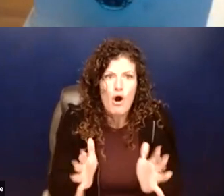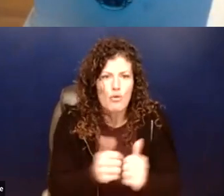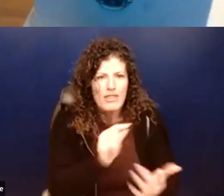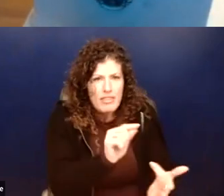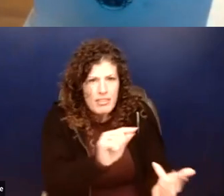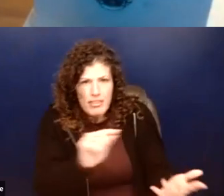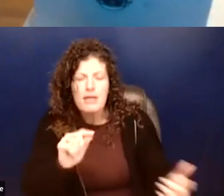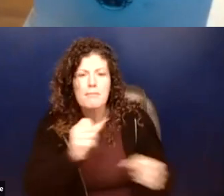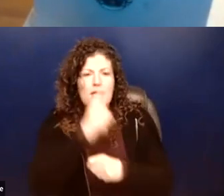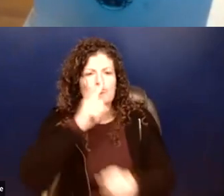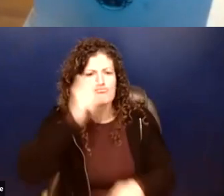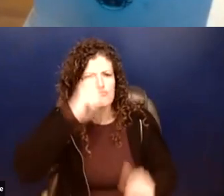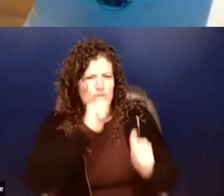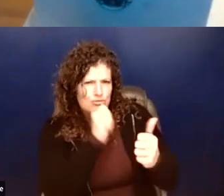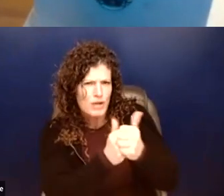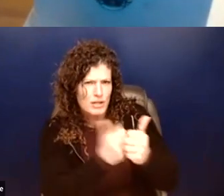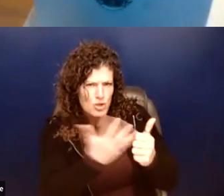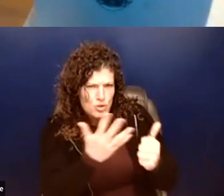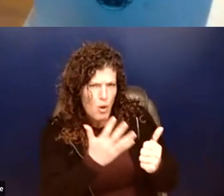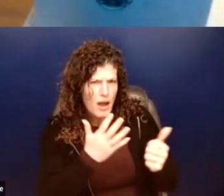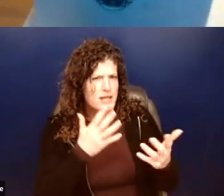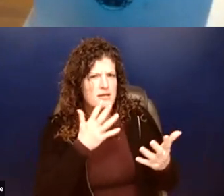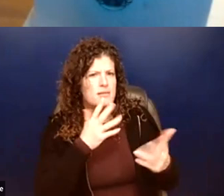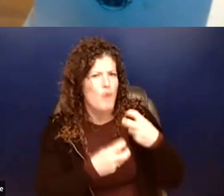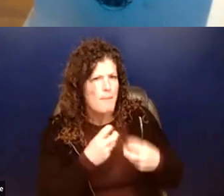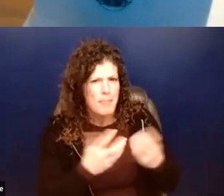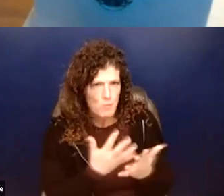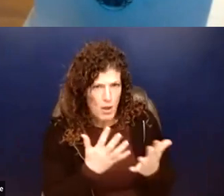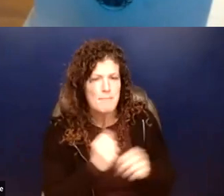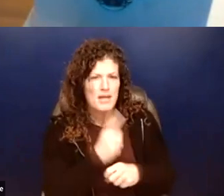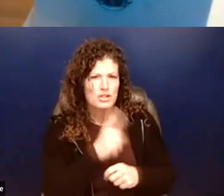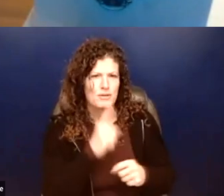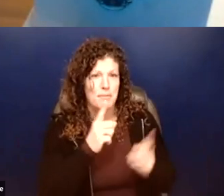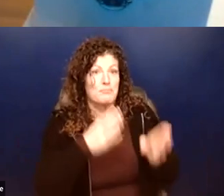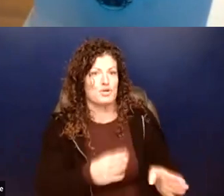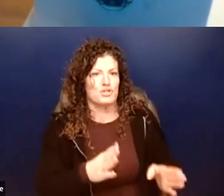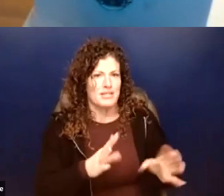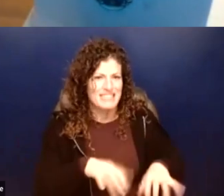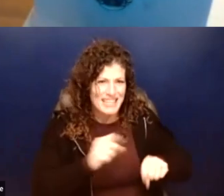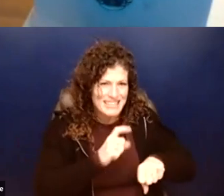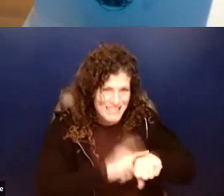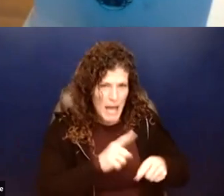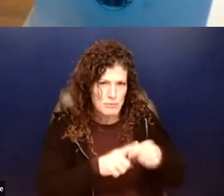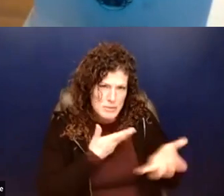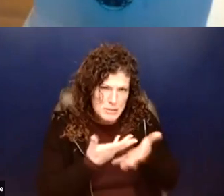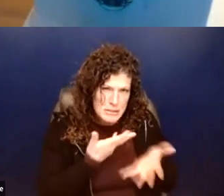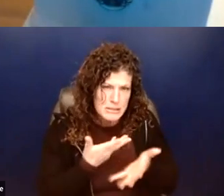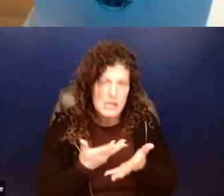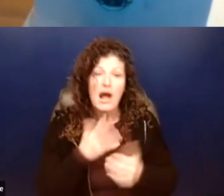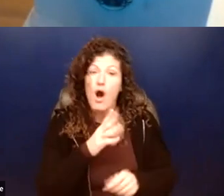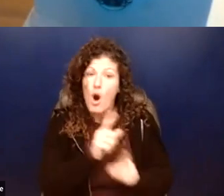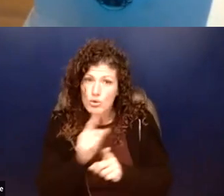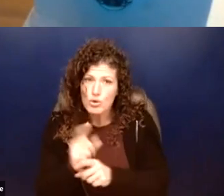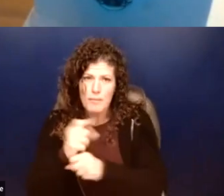what the challenges and issues are. And then lastly, we really need to make sure that the system that we currently have